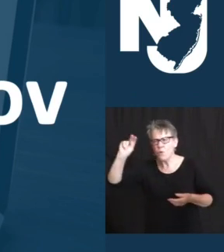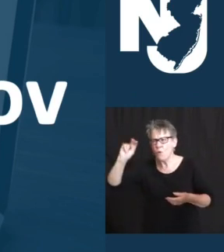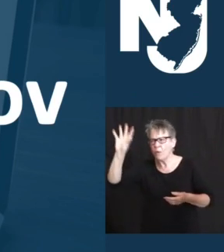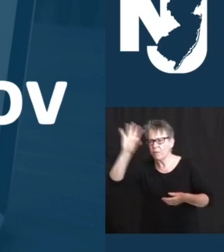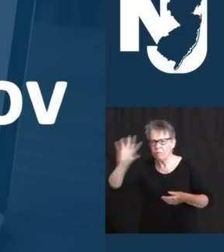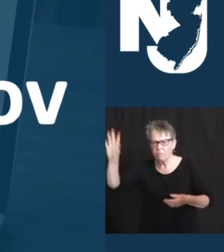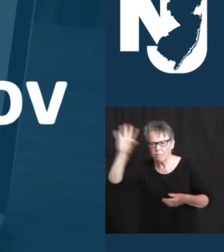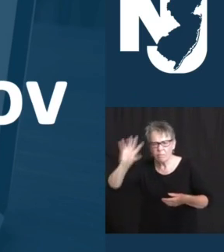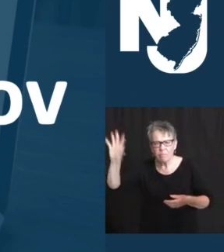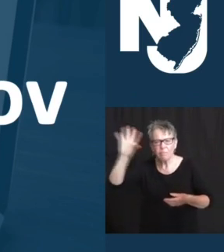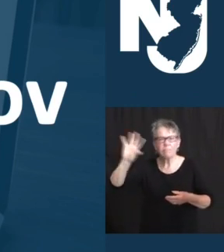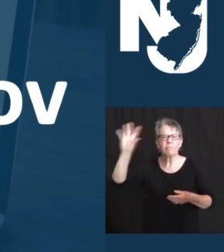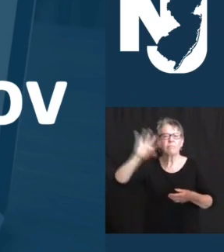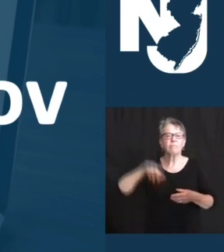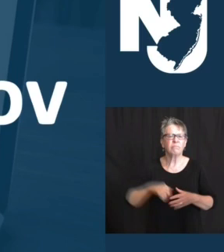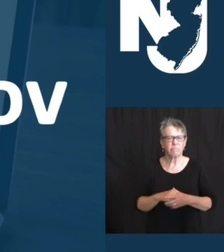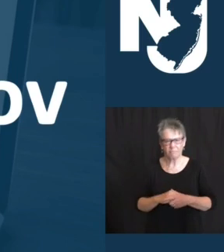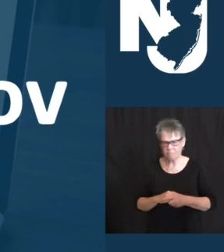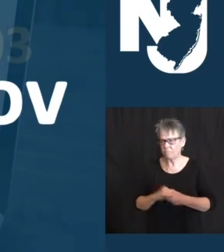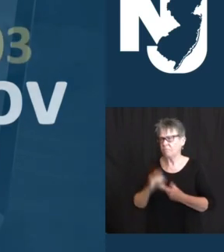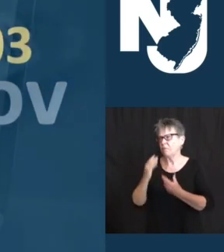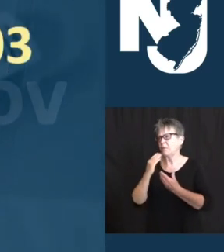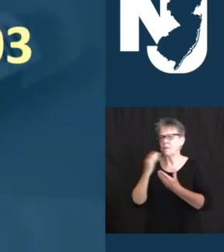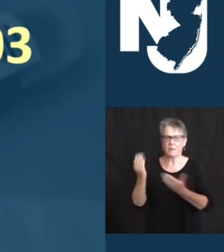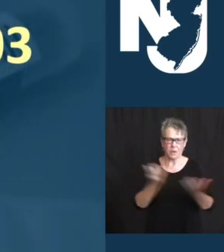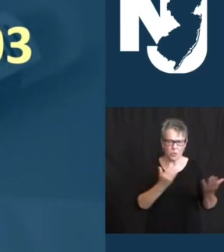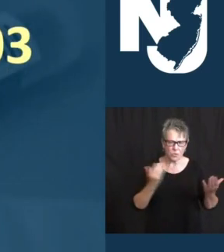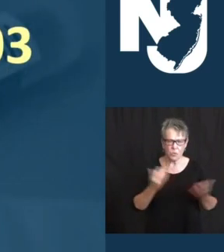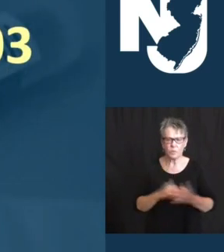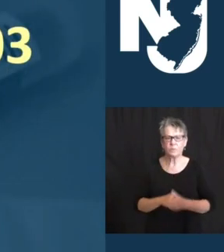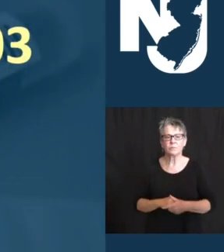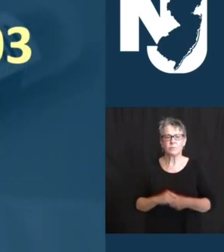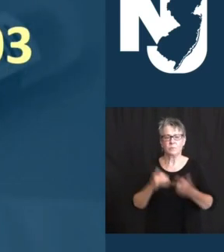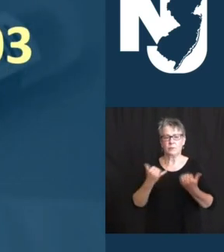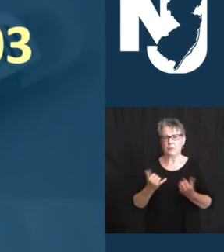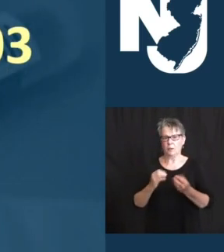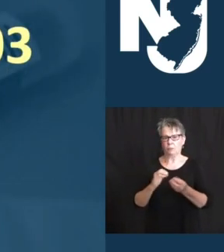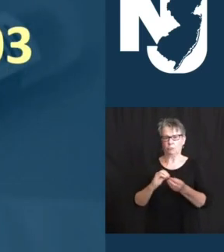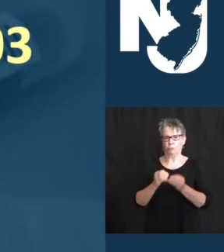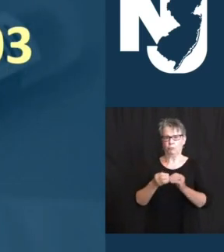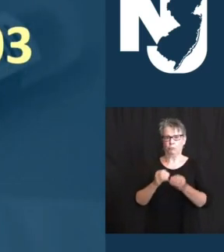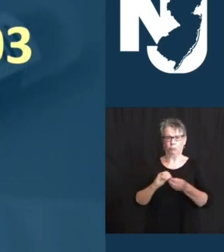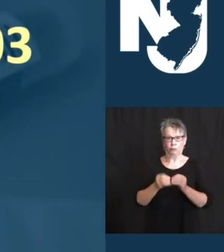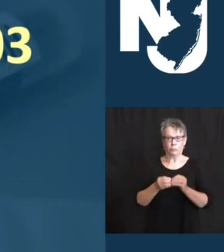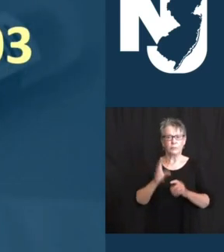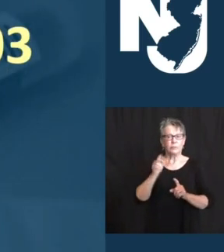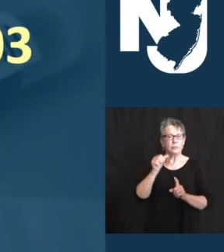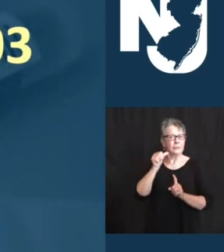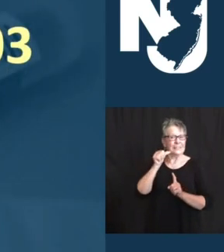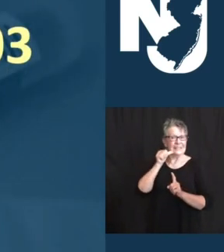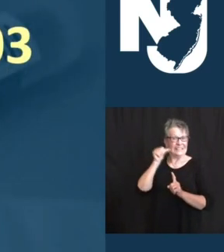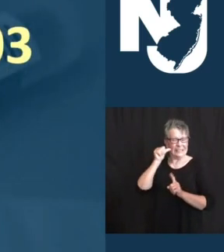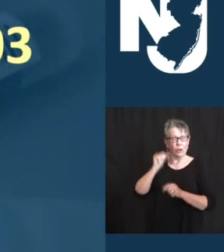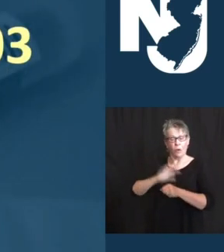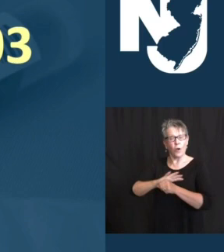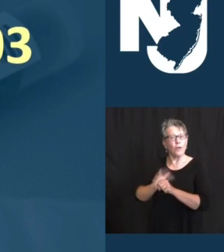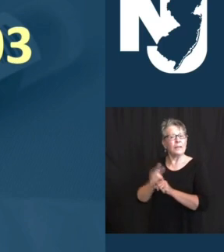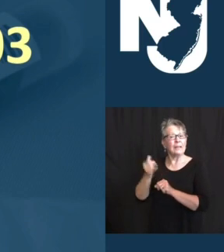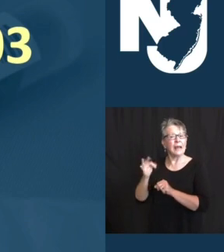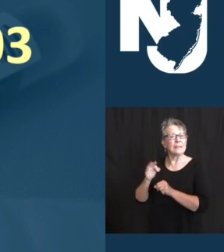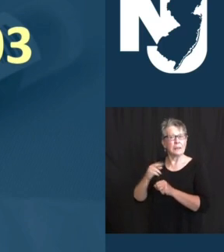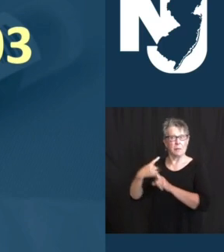colleagues. Now let's go to the overnight numbers. Yesterday, we received an additional 330 positive tests. Statewide cumulative